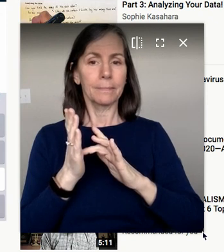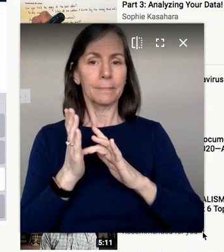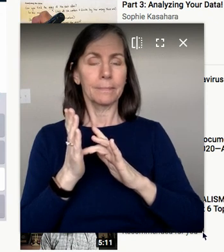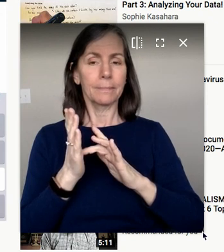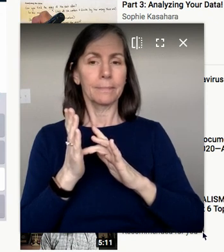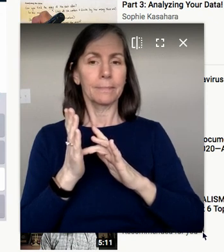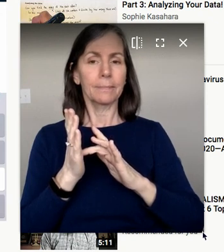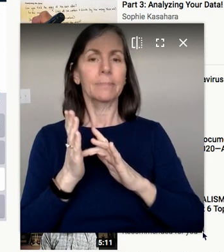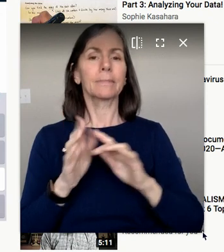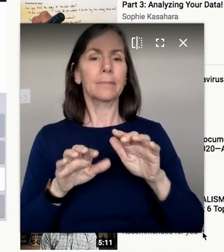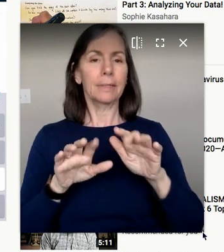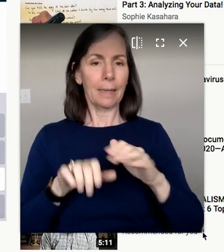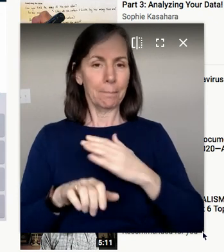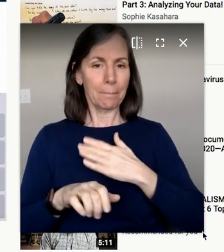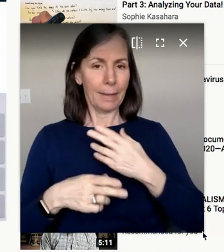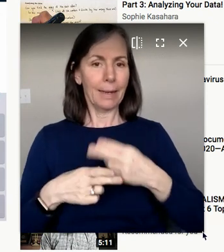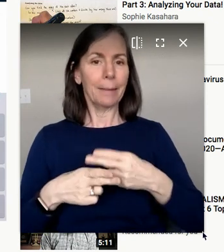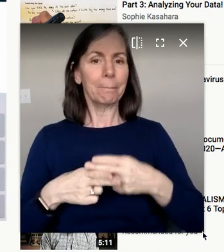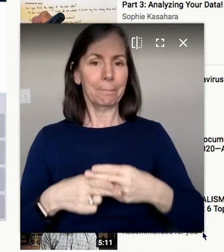and type my name.